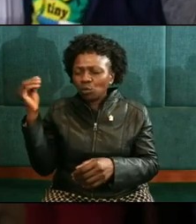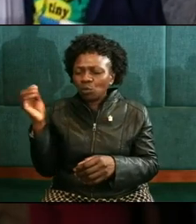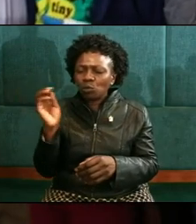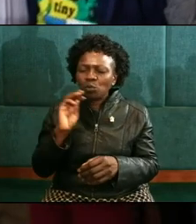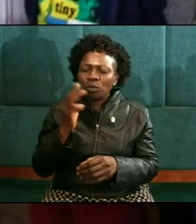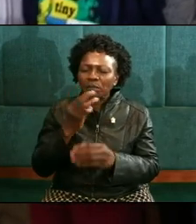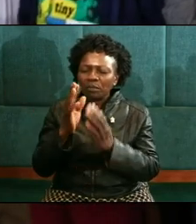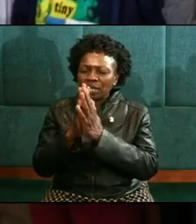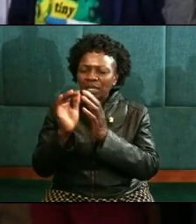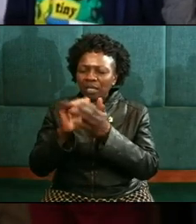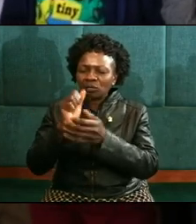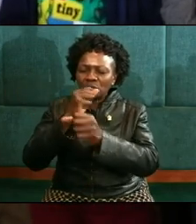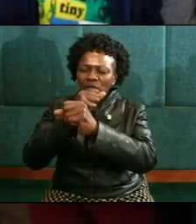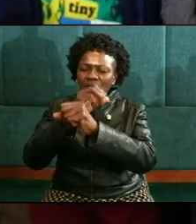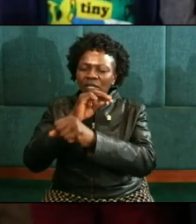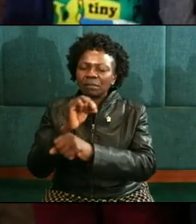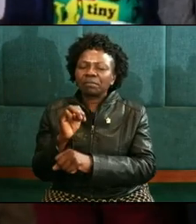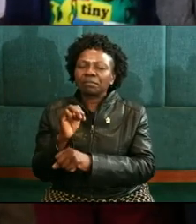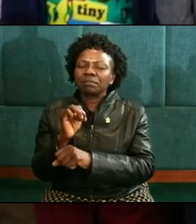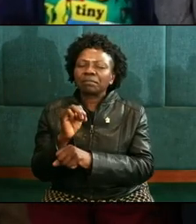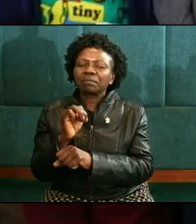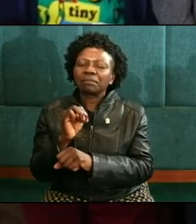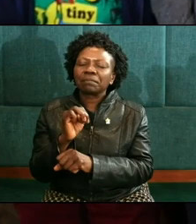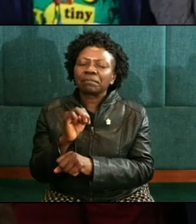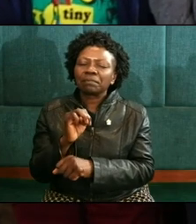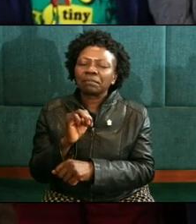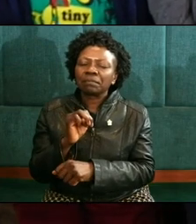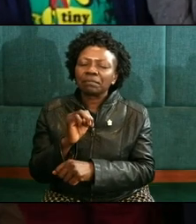we pray that you protect them.